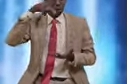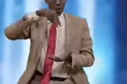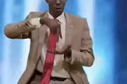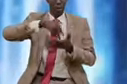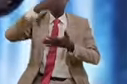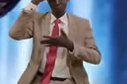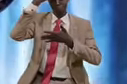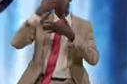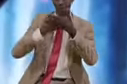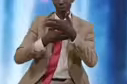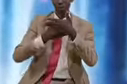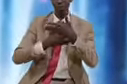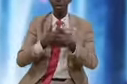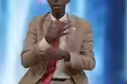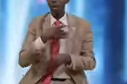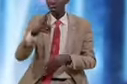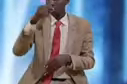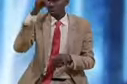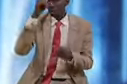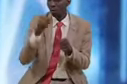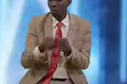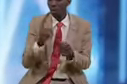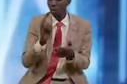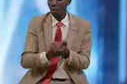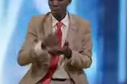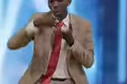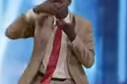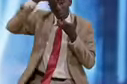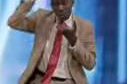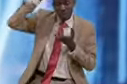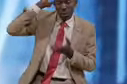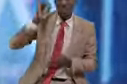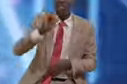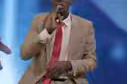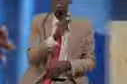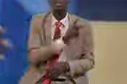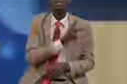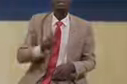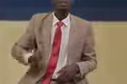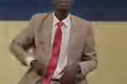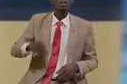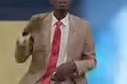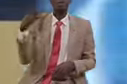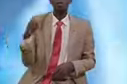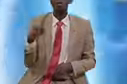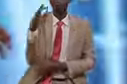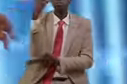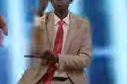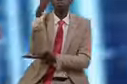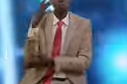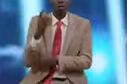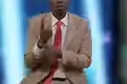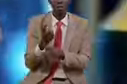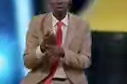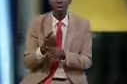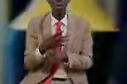And remember, the lion is the king of the forest. And now there